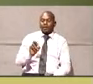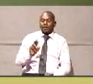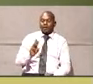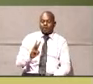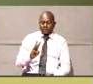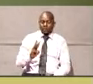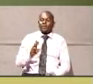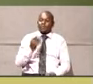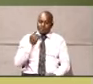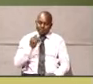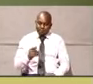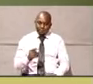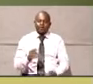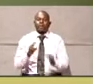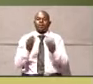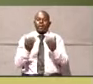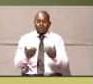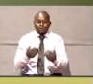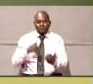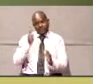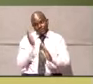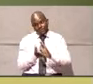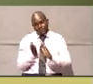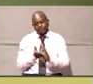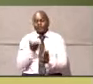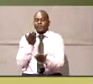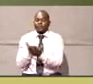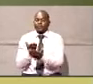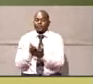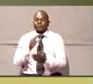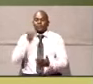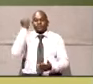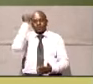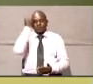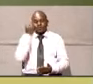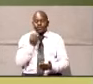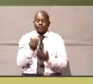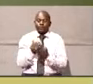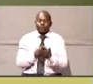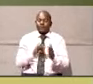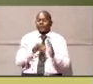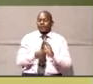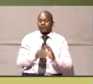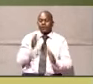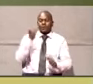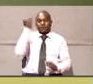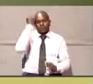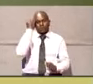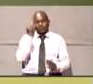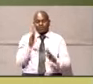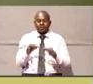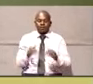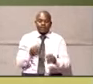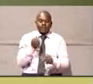Andrew Kitaka, said they have filed an application in court because these consent judgments were